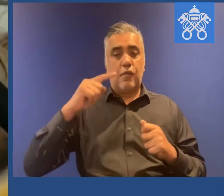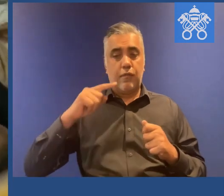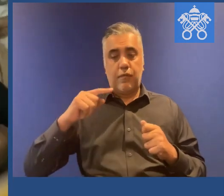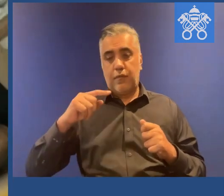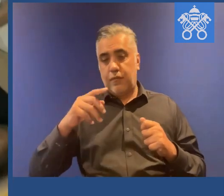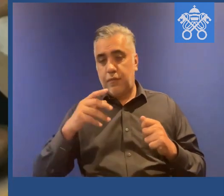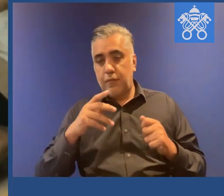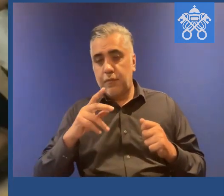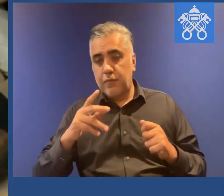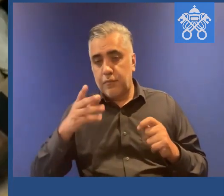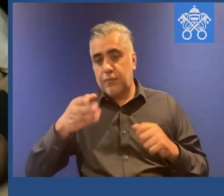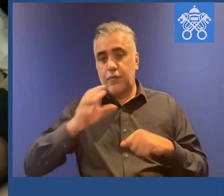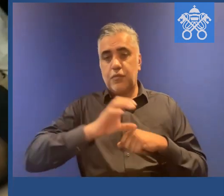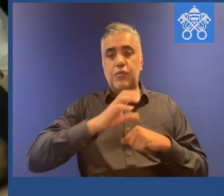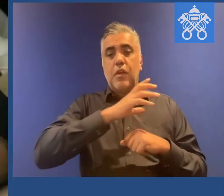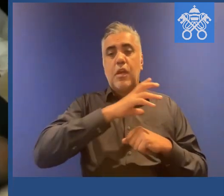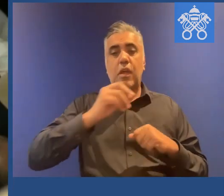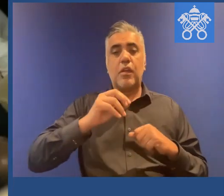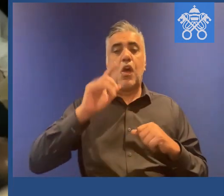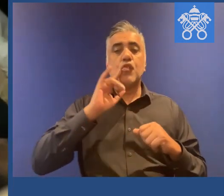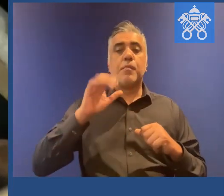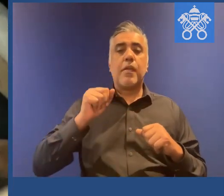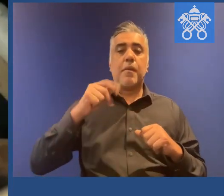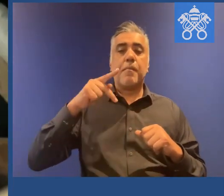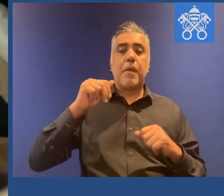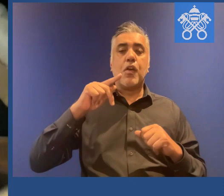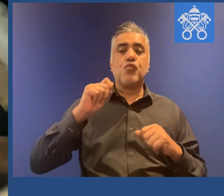Arabia and by the pastor.